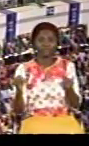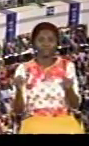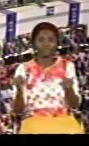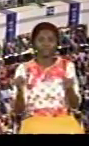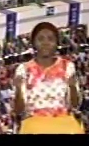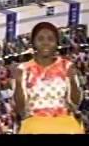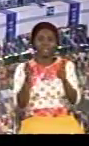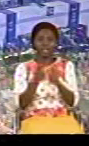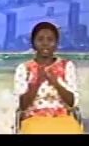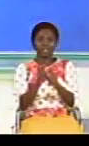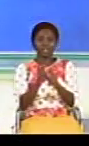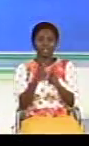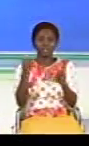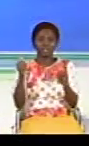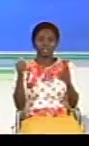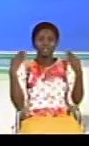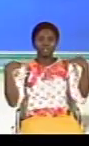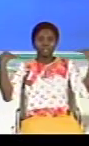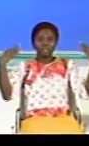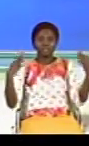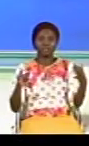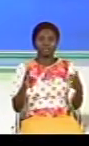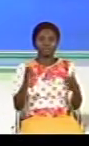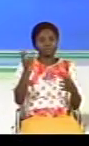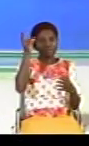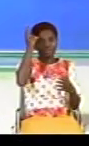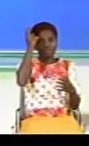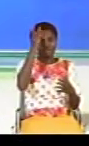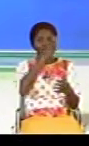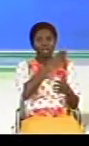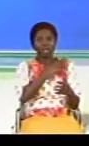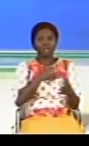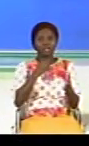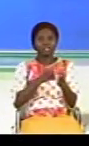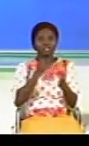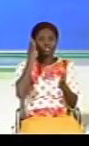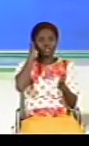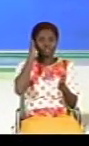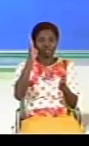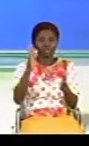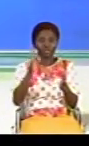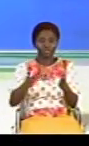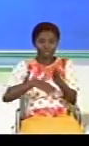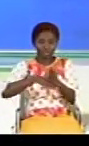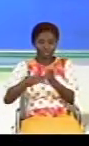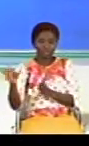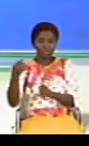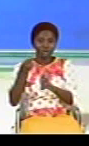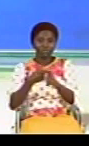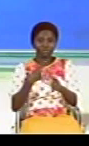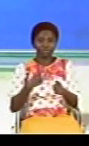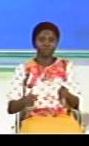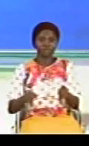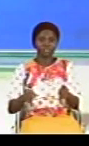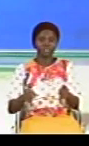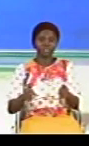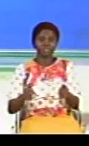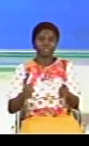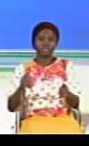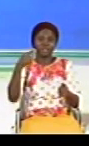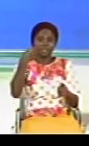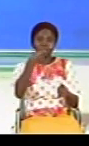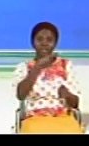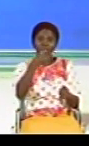of Satan, and is to expel you from the garden of Eden. When you see sin like that,